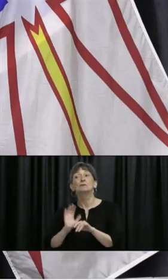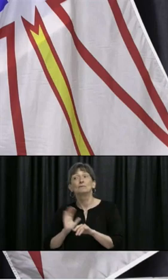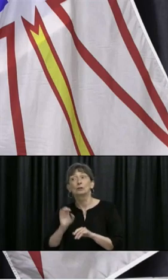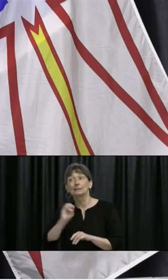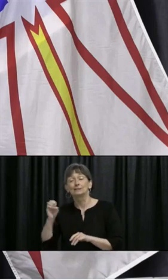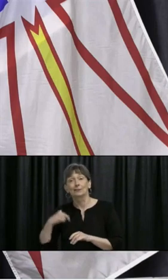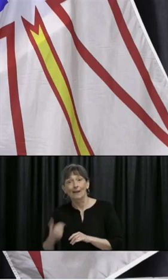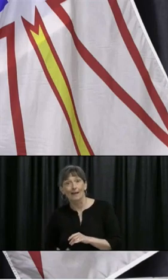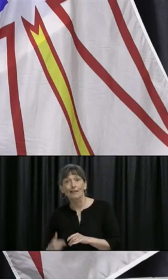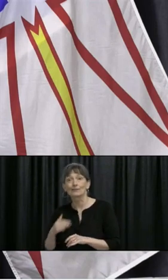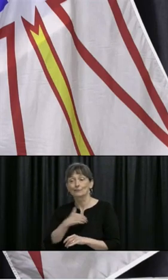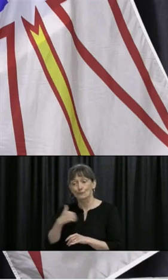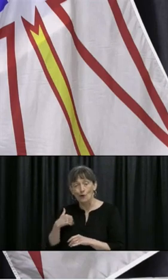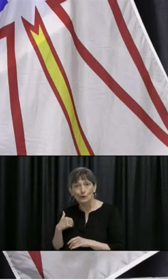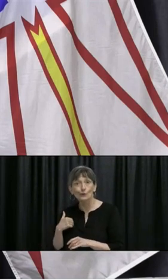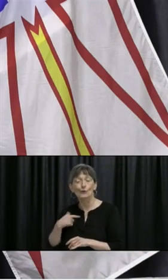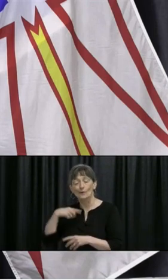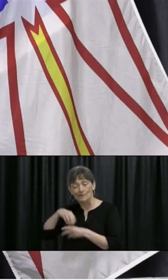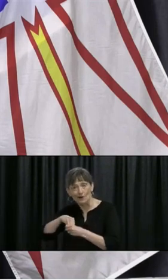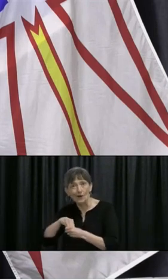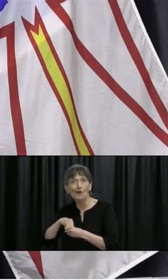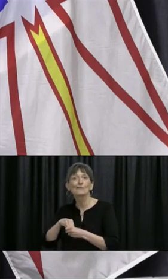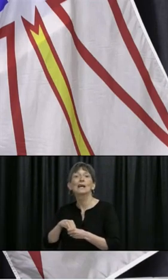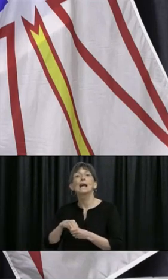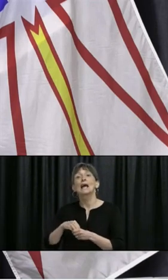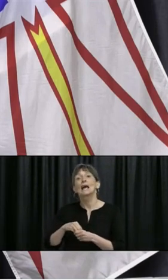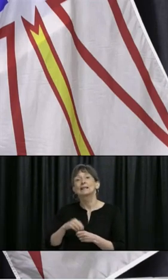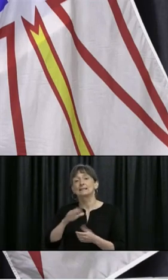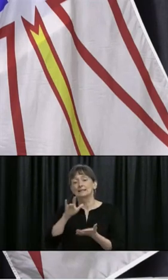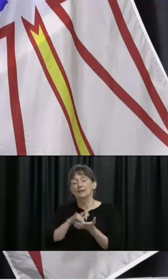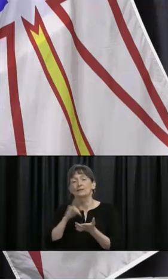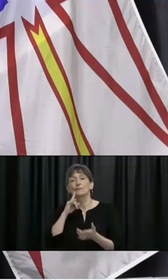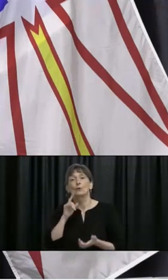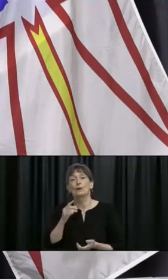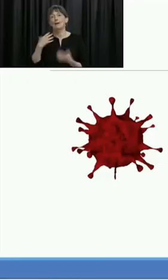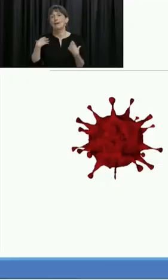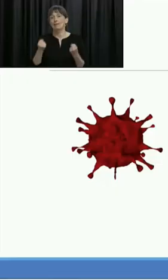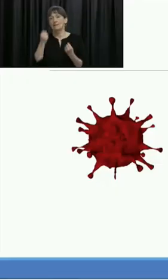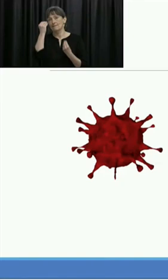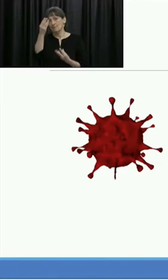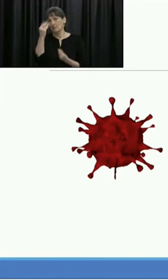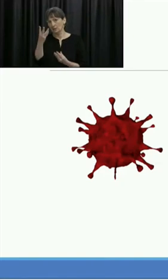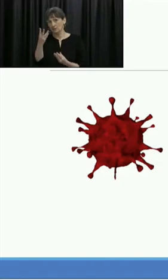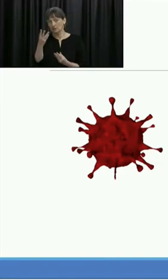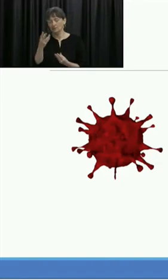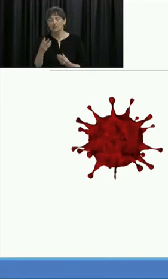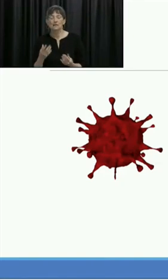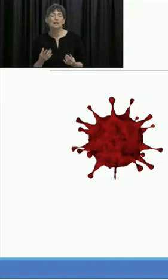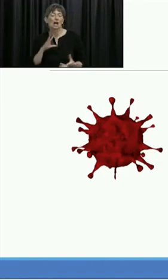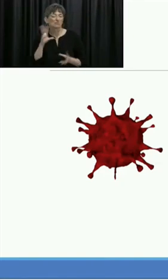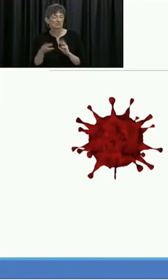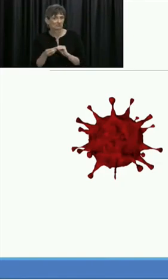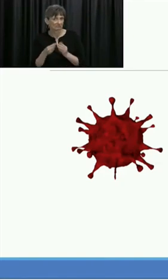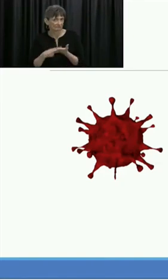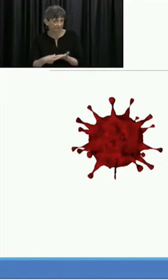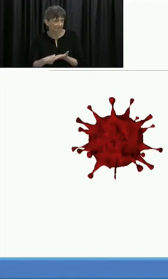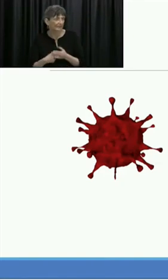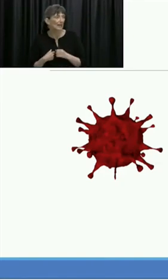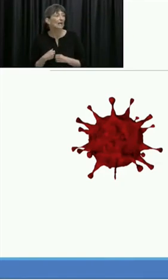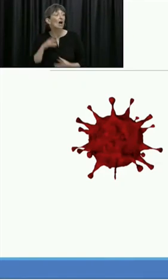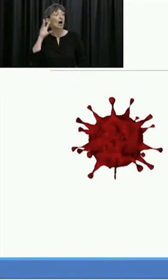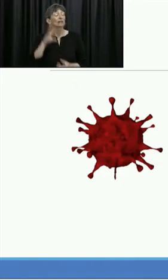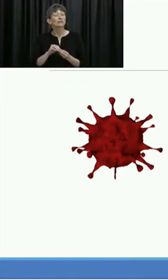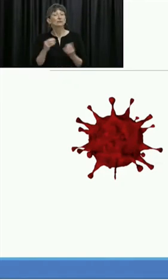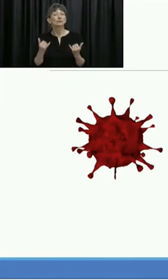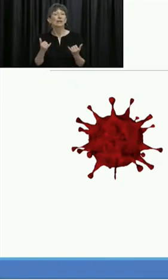Health, and as well, the Newfoundland Labrador Center for Health Information. It's a little bit different what we're actually doing today, and we're presenting